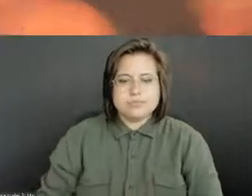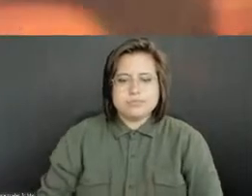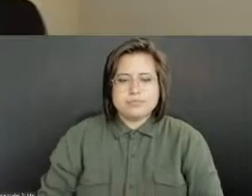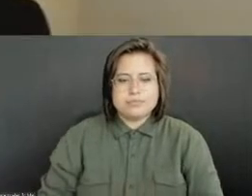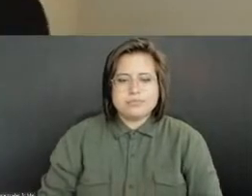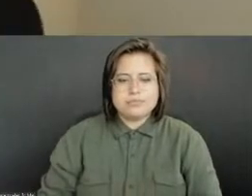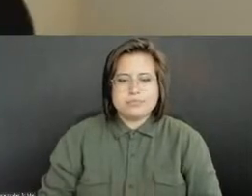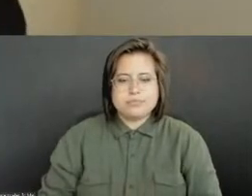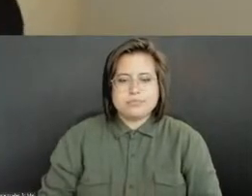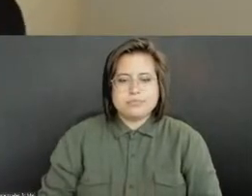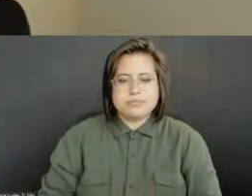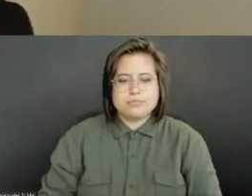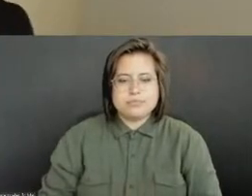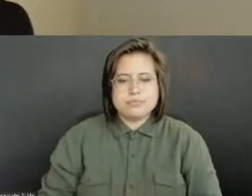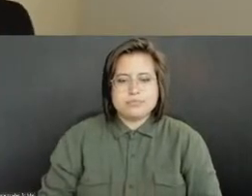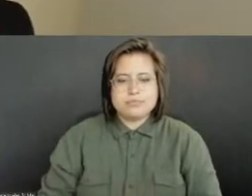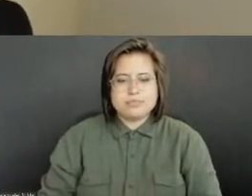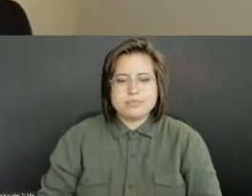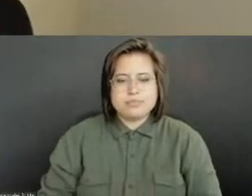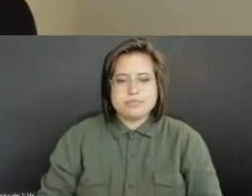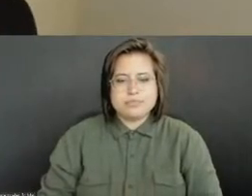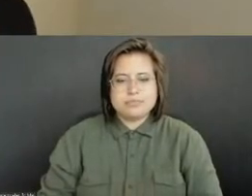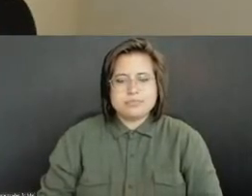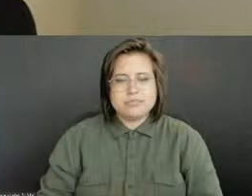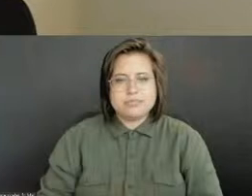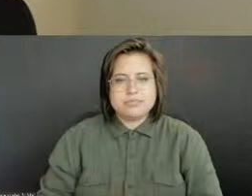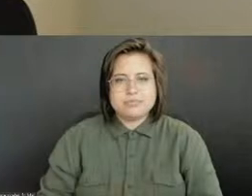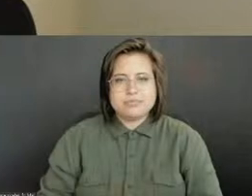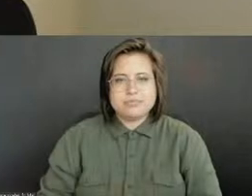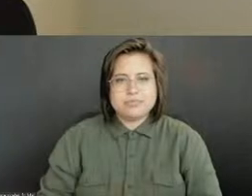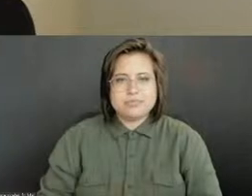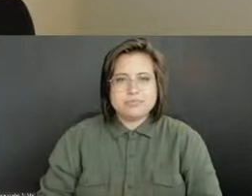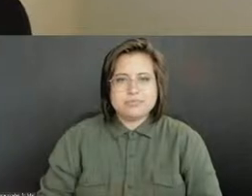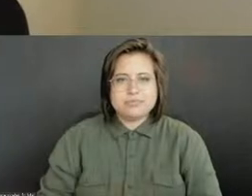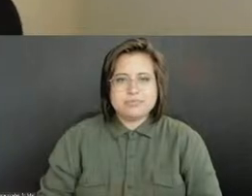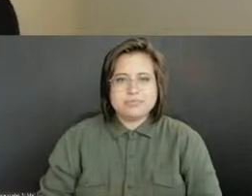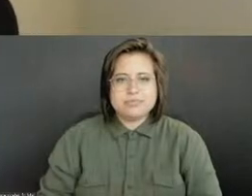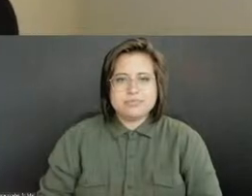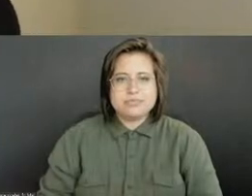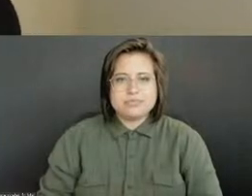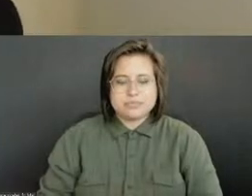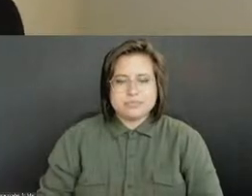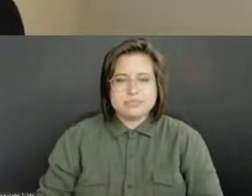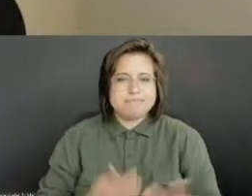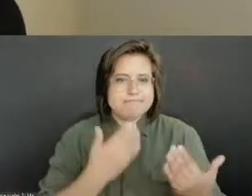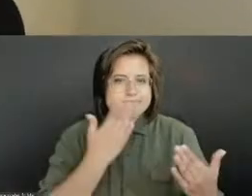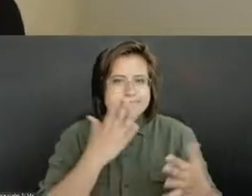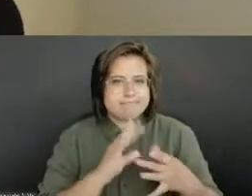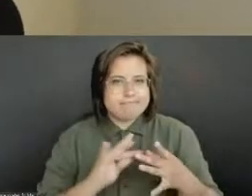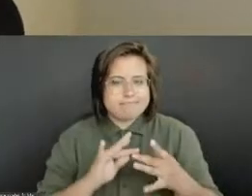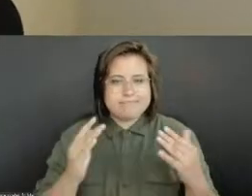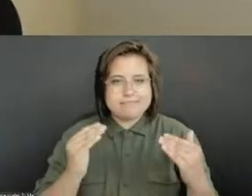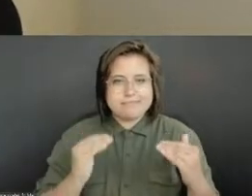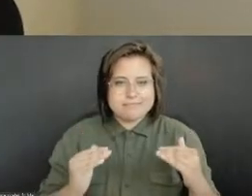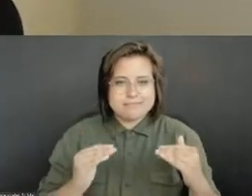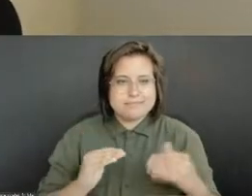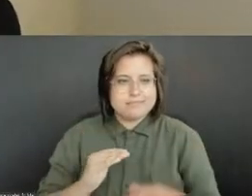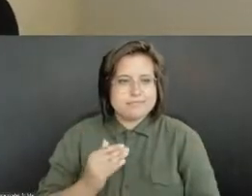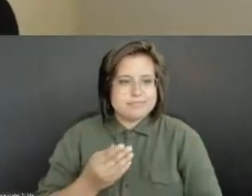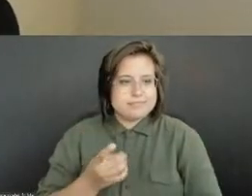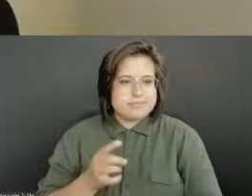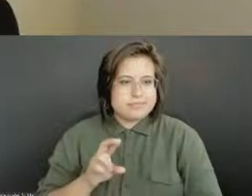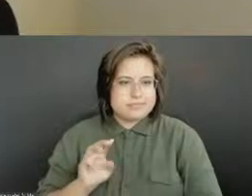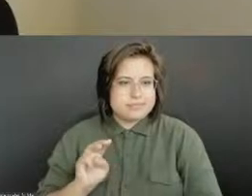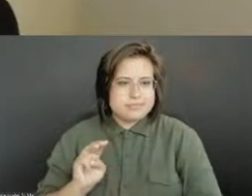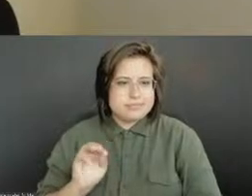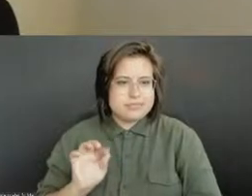Okay, thank you, Mr. Temple, for your comments. Next, we will hear from Dr. Malika Fair from the